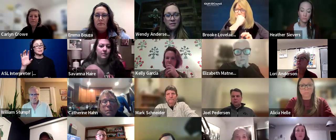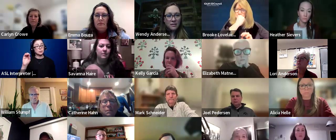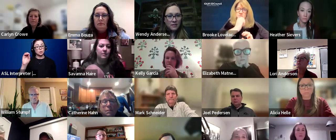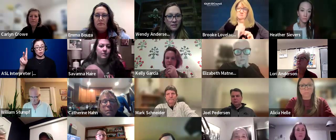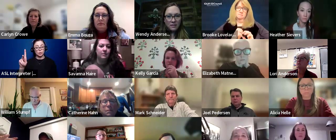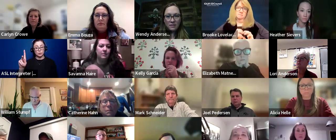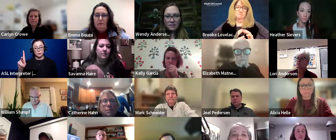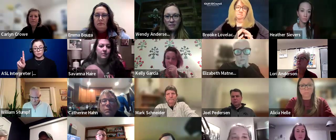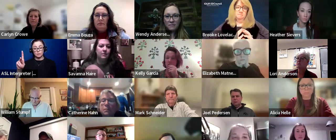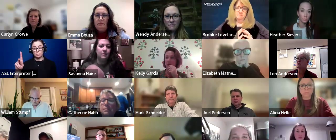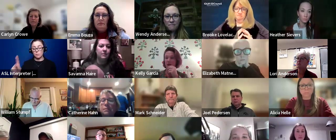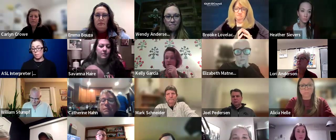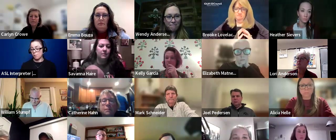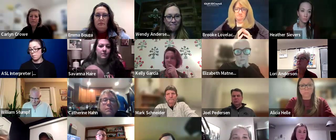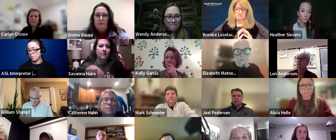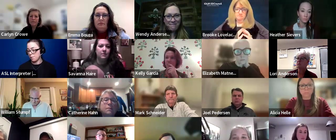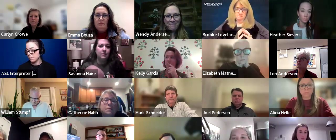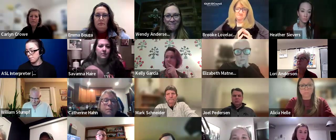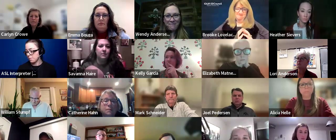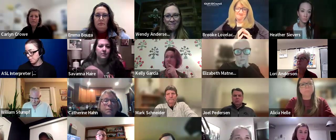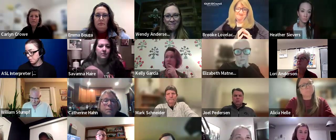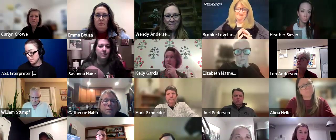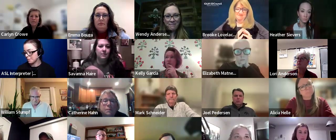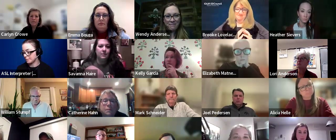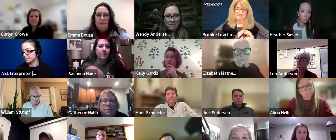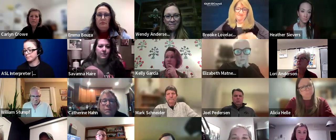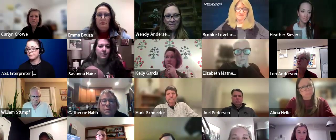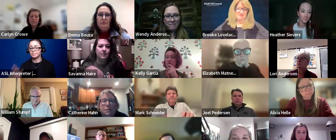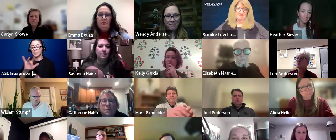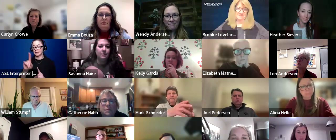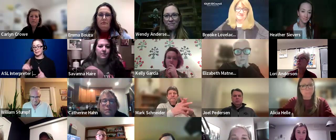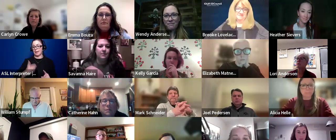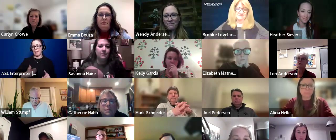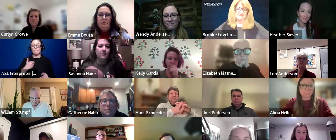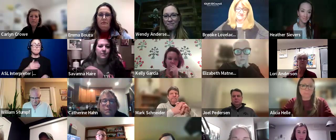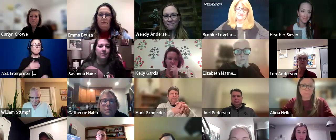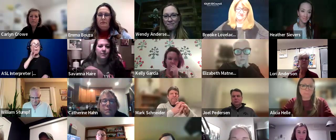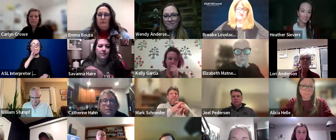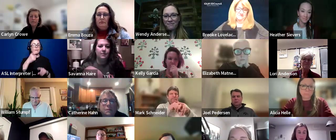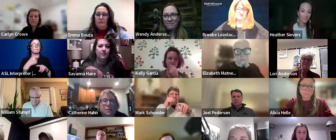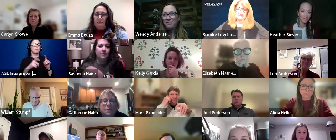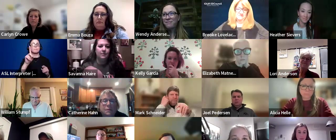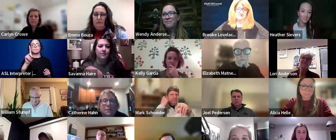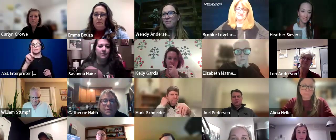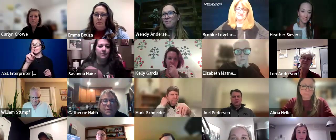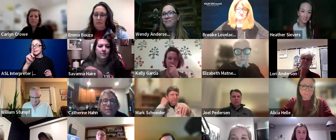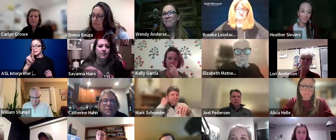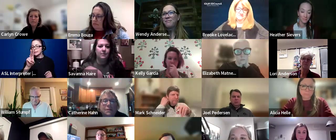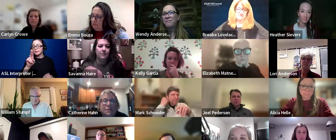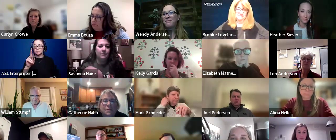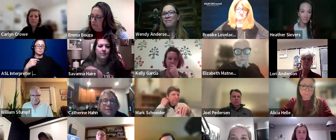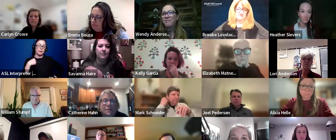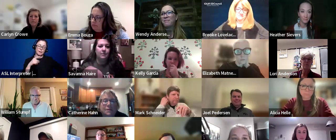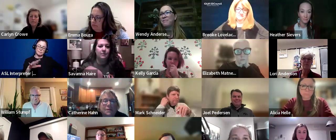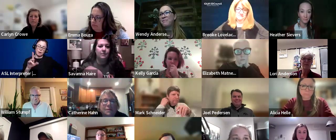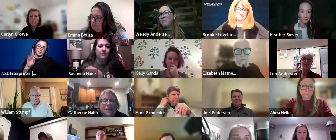here. Yes, hi. I'm a mama from Dubuque, Iowa. I do not have the accolades of all the people